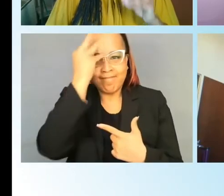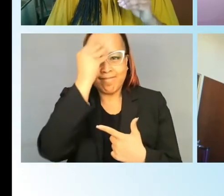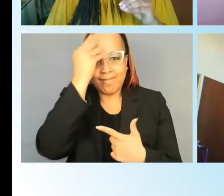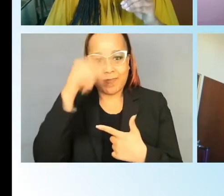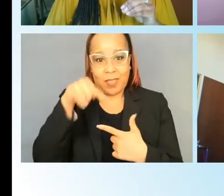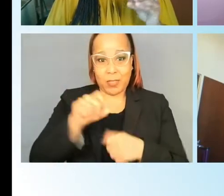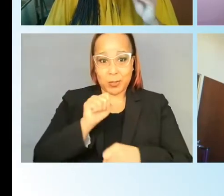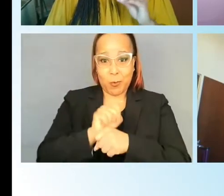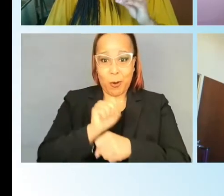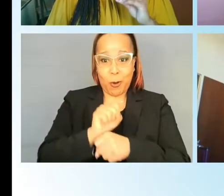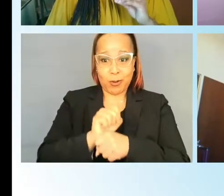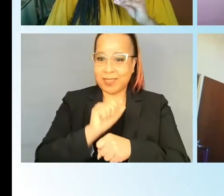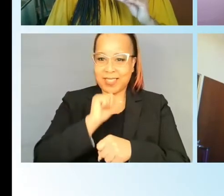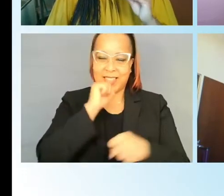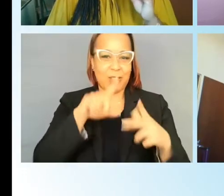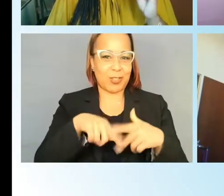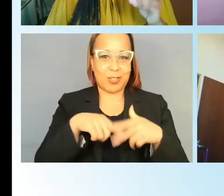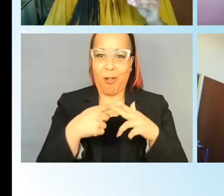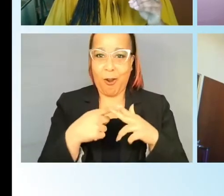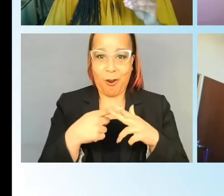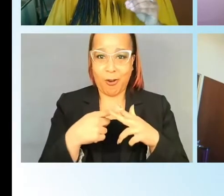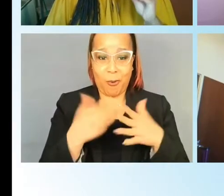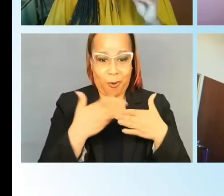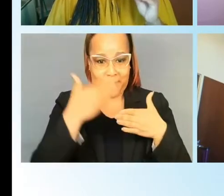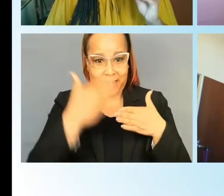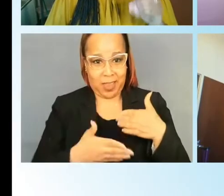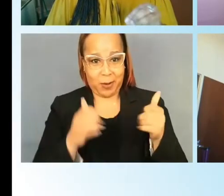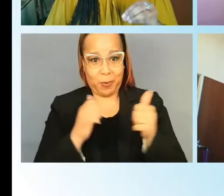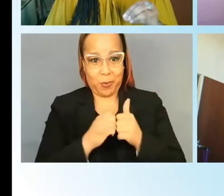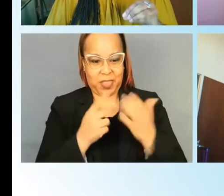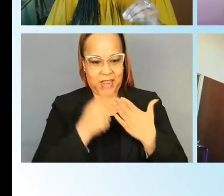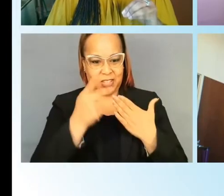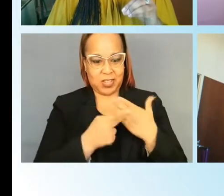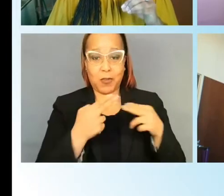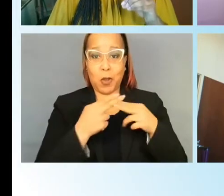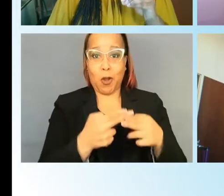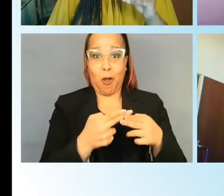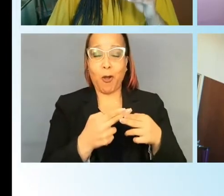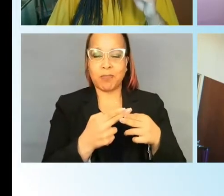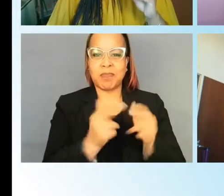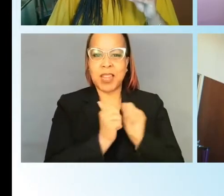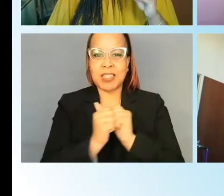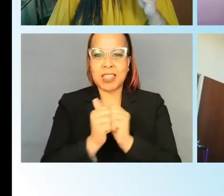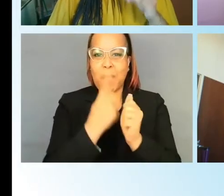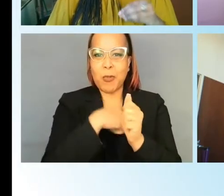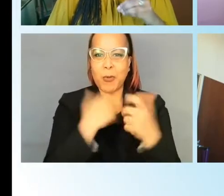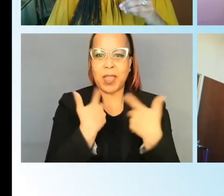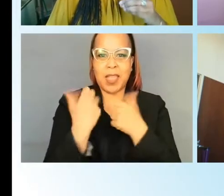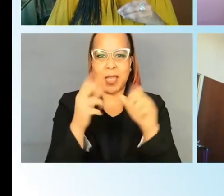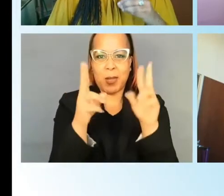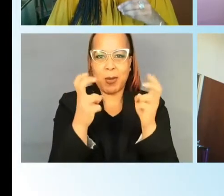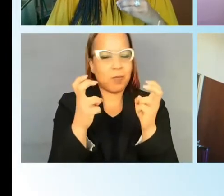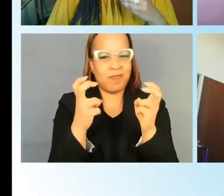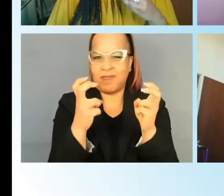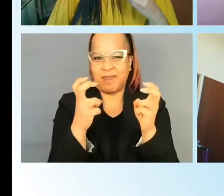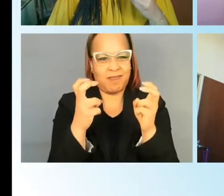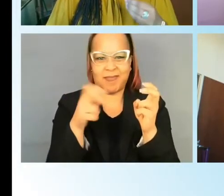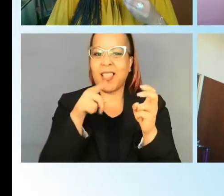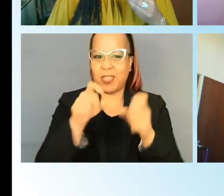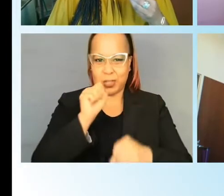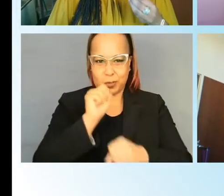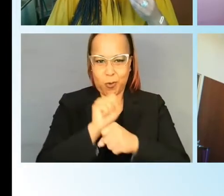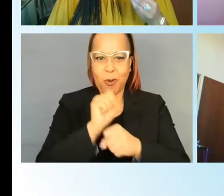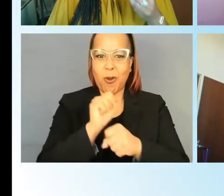does not start, nor does it end with an initiative called Together We Heal. And in fact, this work has been